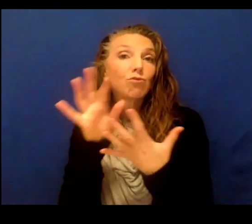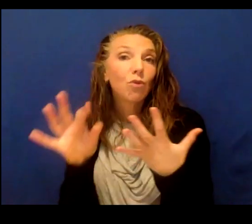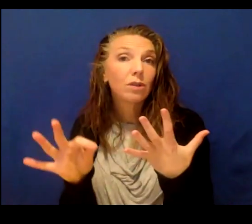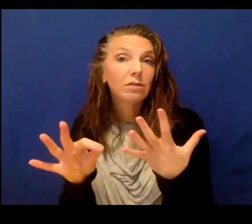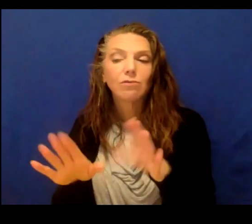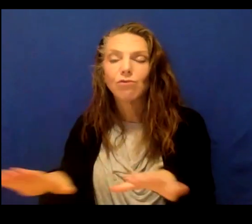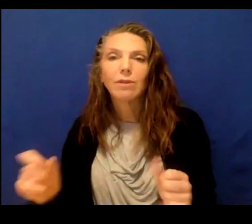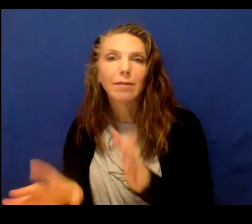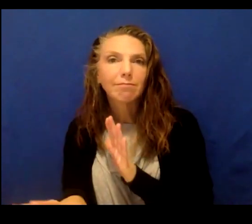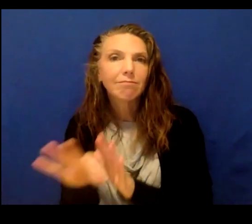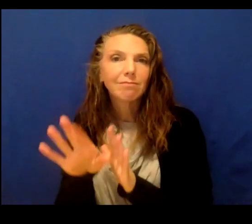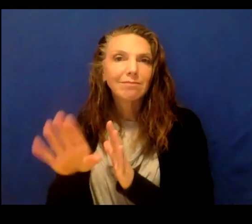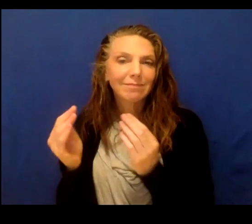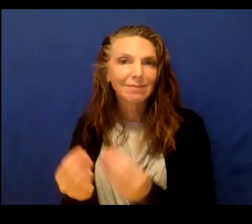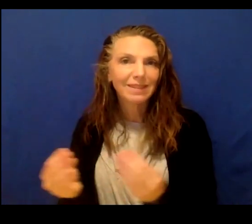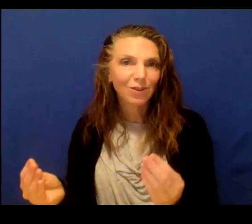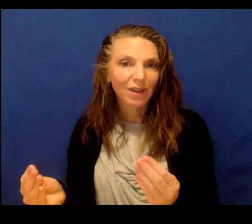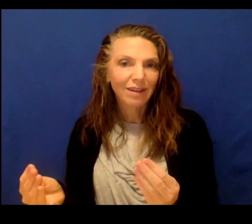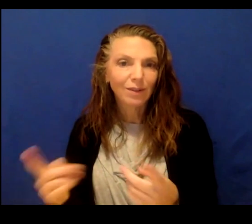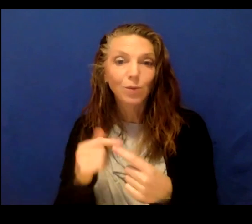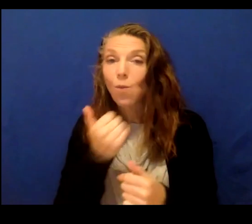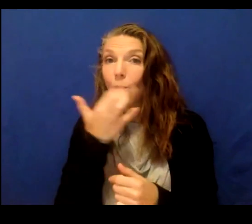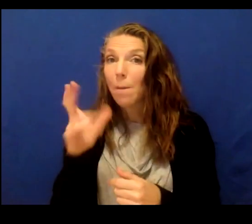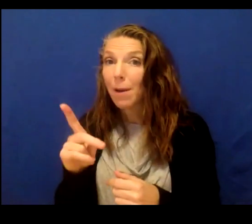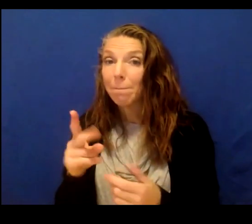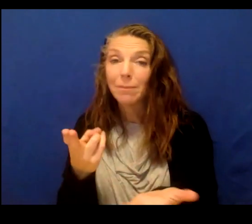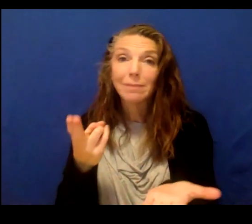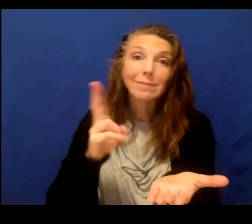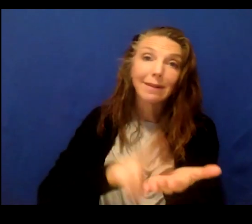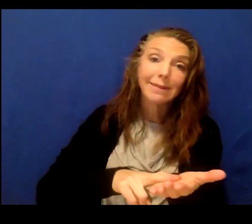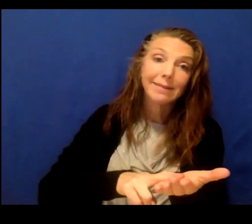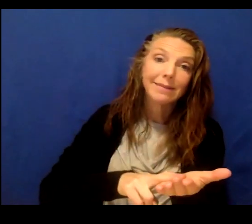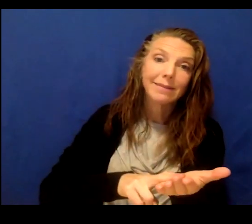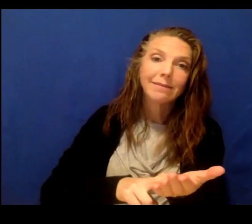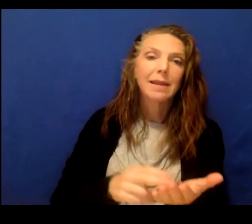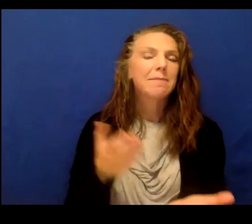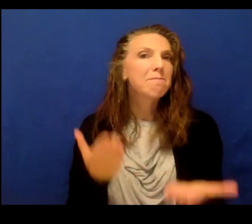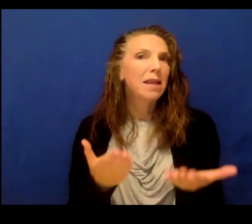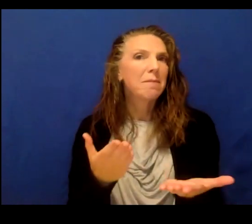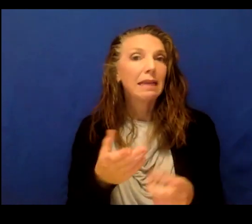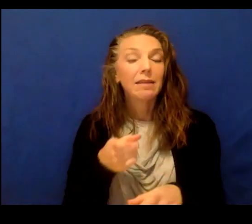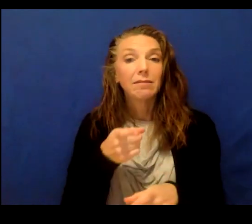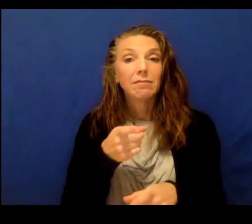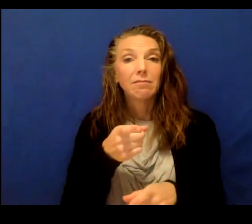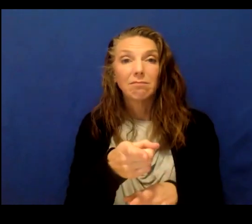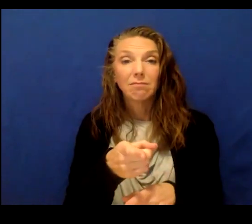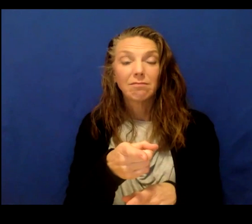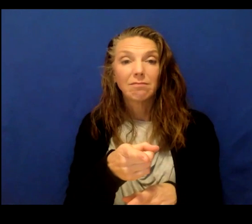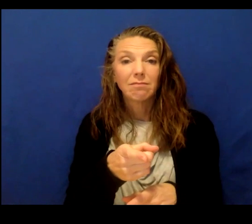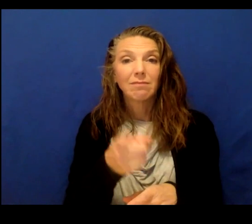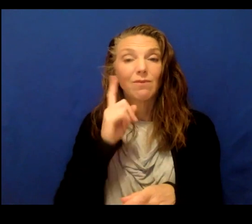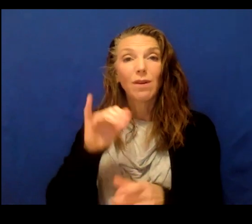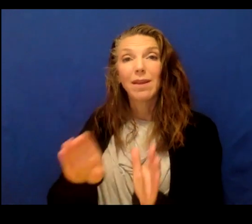where children can choose, which material to use to warm up or to sign in. And then maybe you'll take a moment for this picture